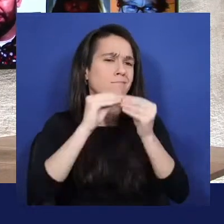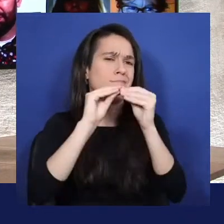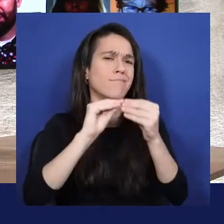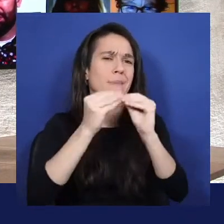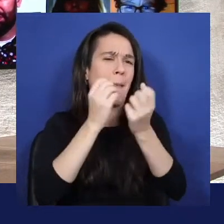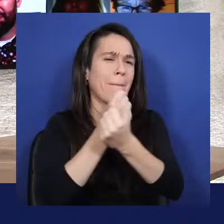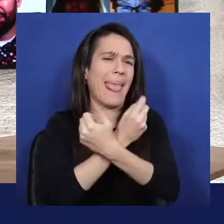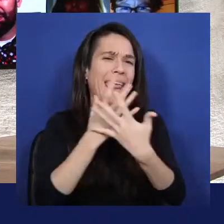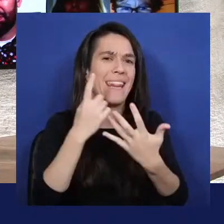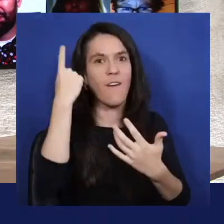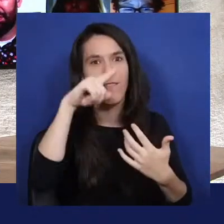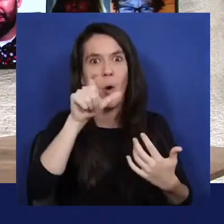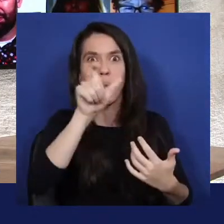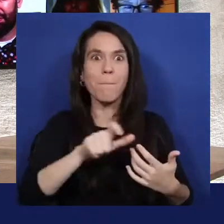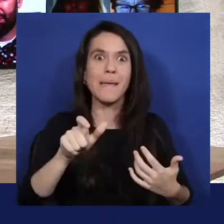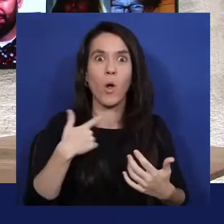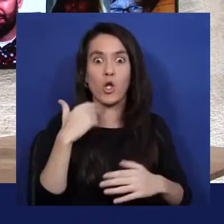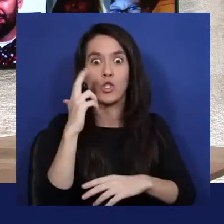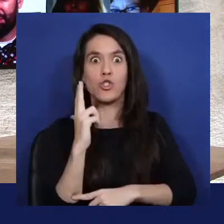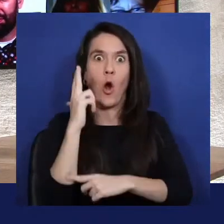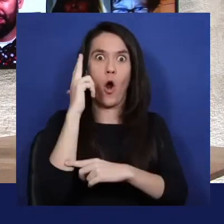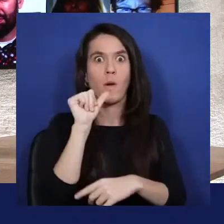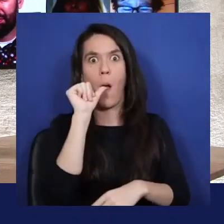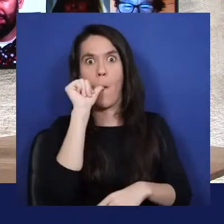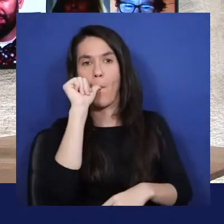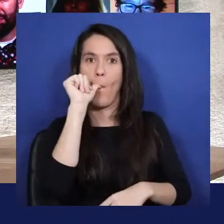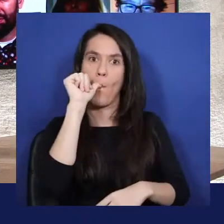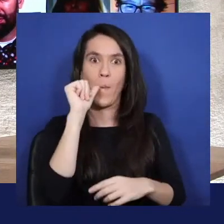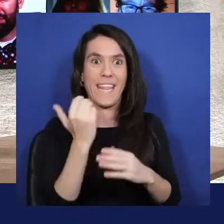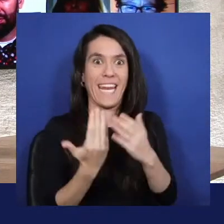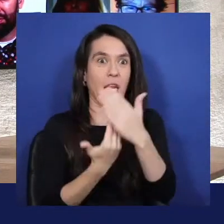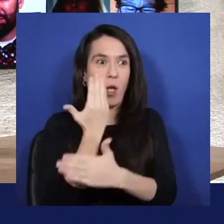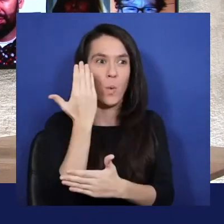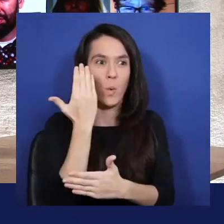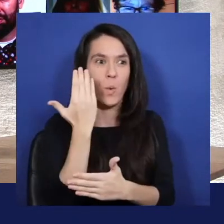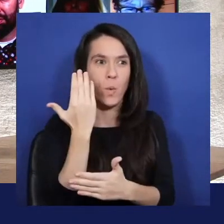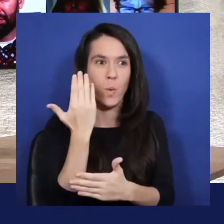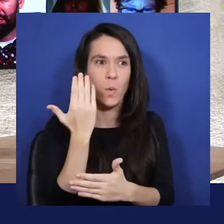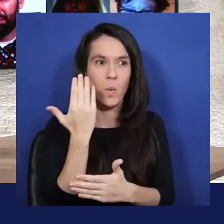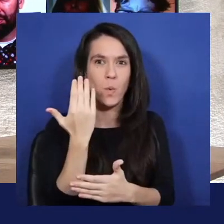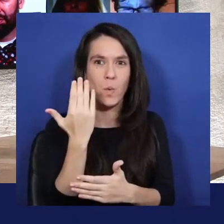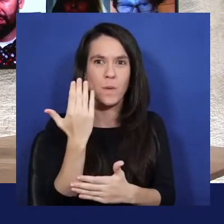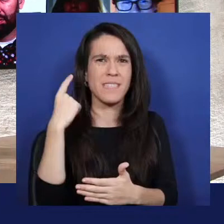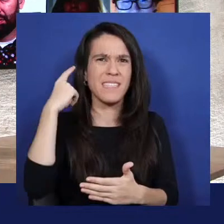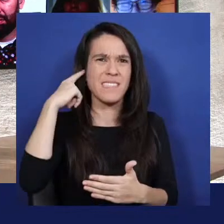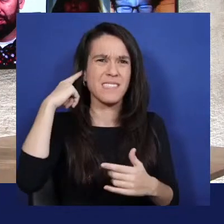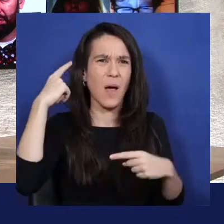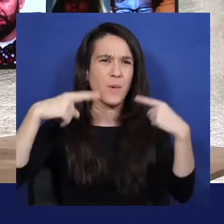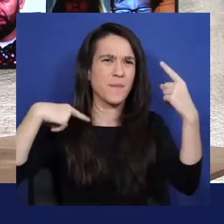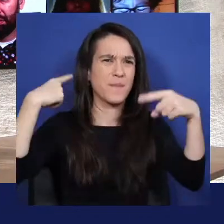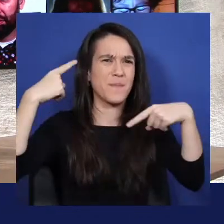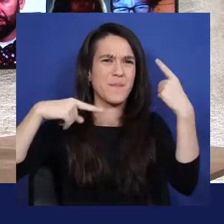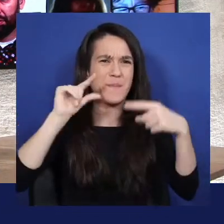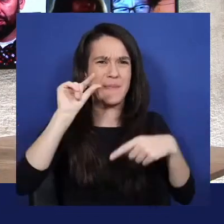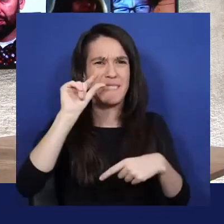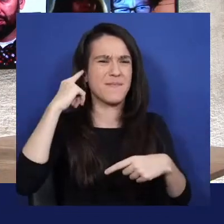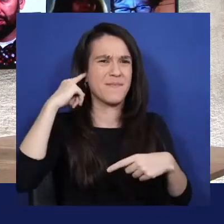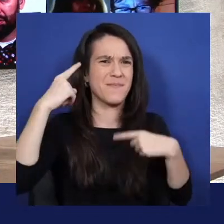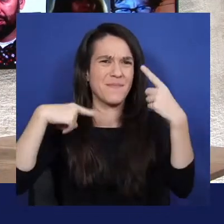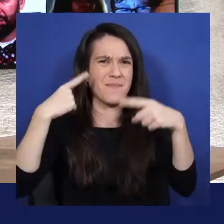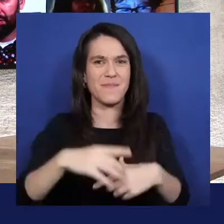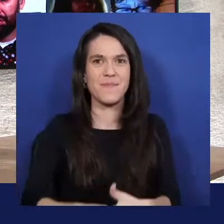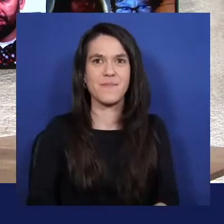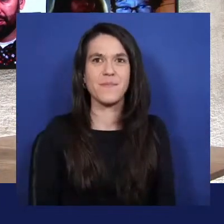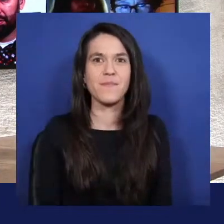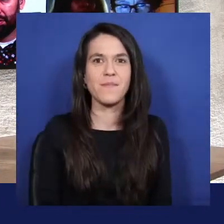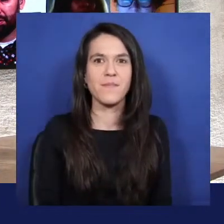that's involved with learning machine learning through cognitive services and then onto custom models. Whatever you would need.